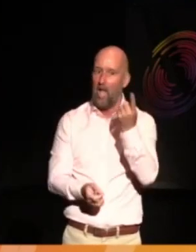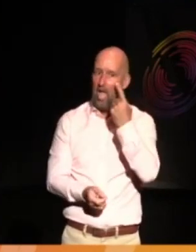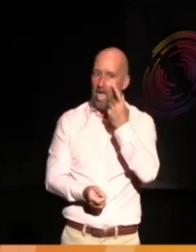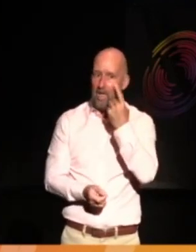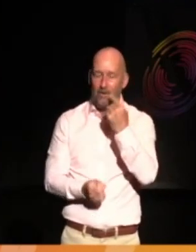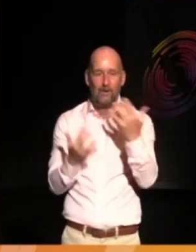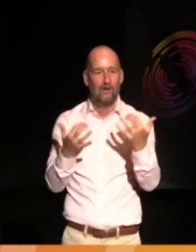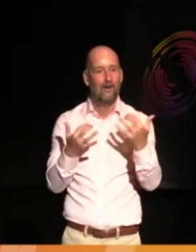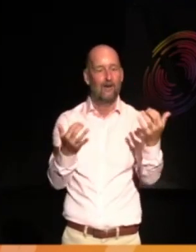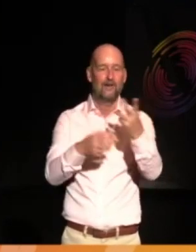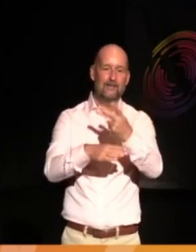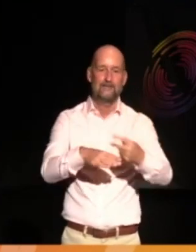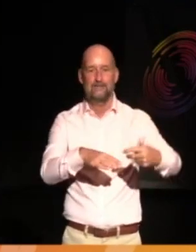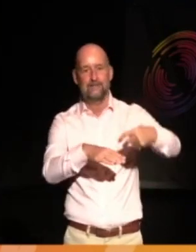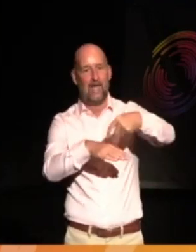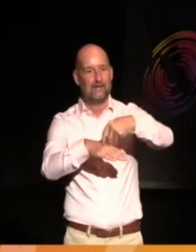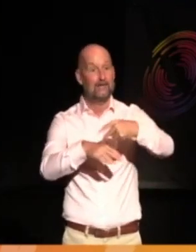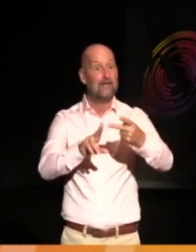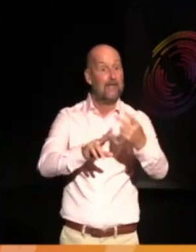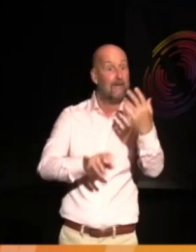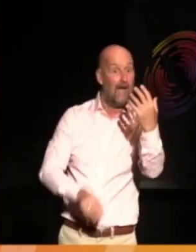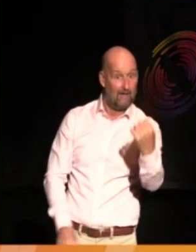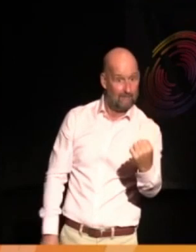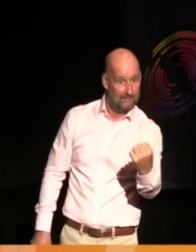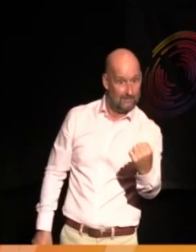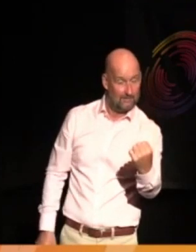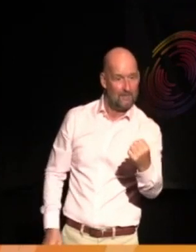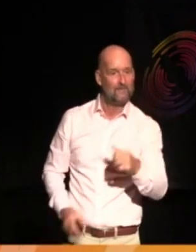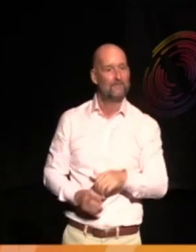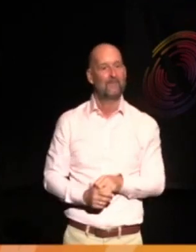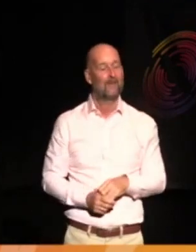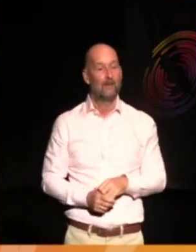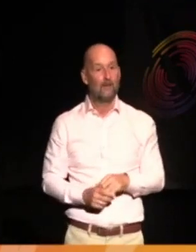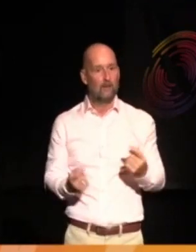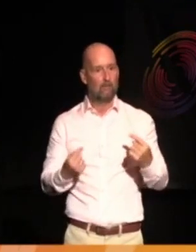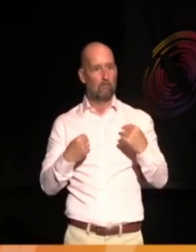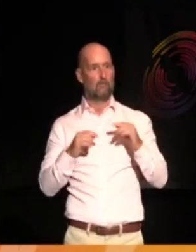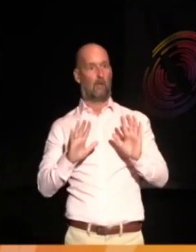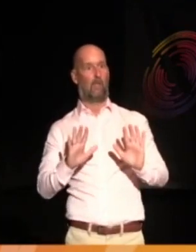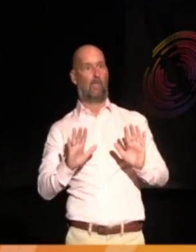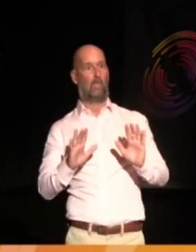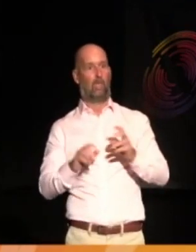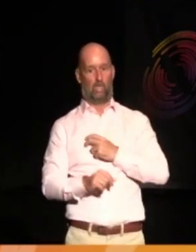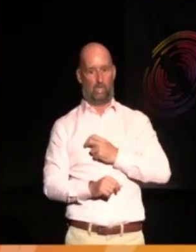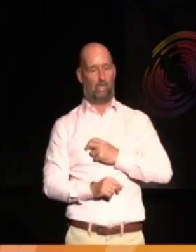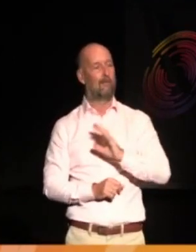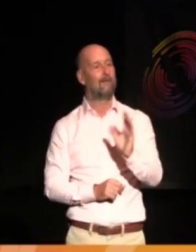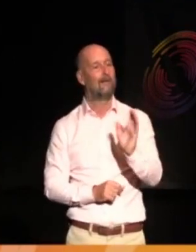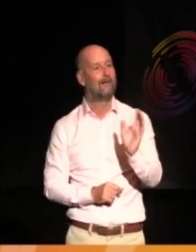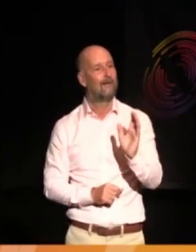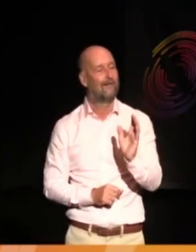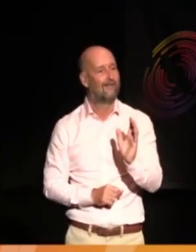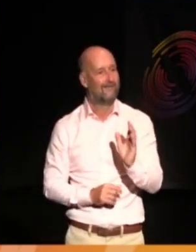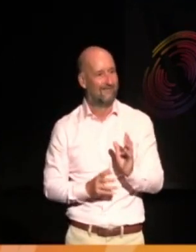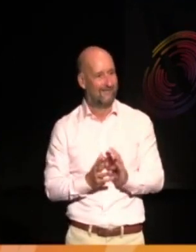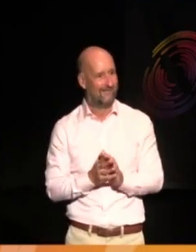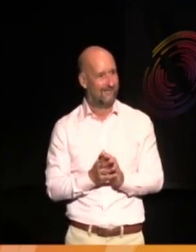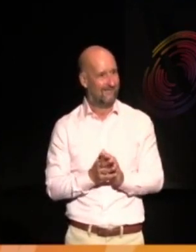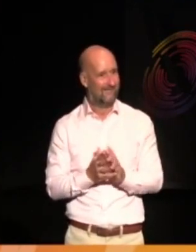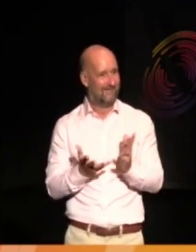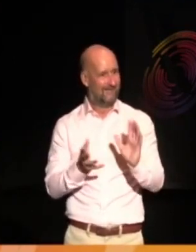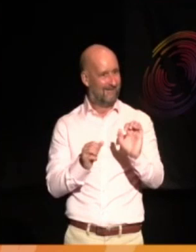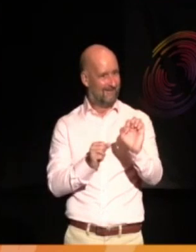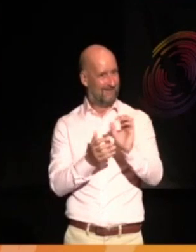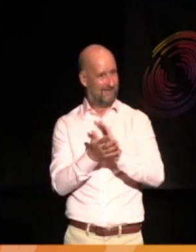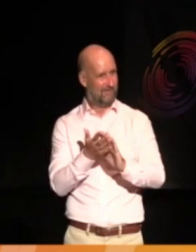And it's called Stand If. And it's not threatening. It won't break through any boundaries that